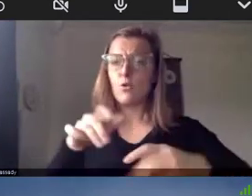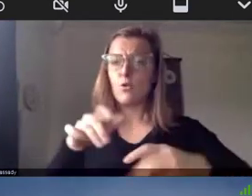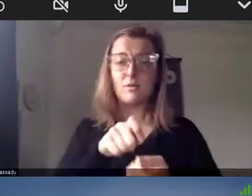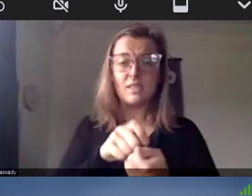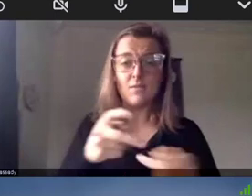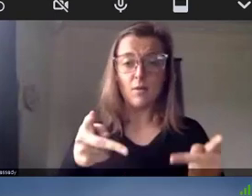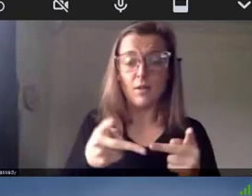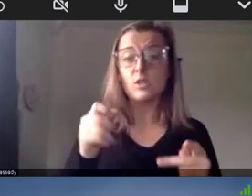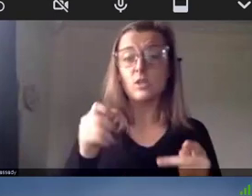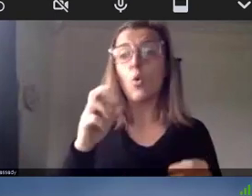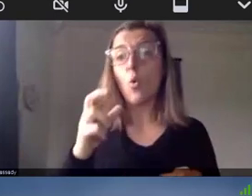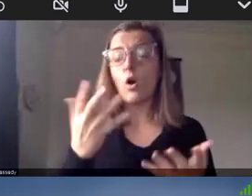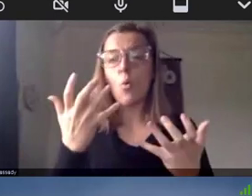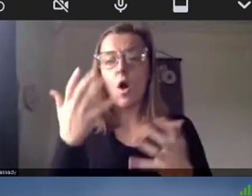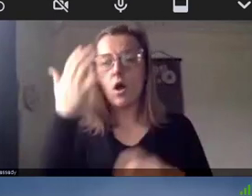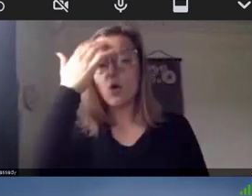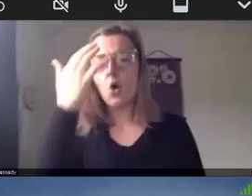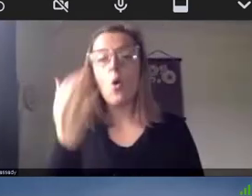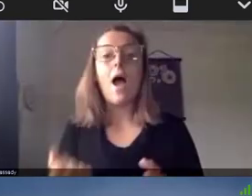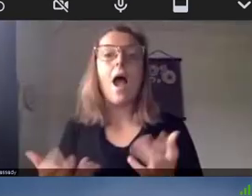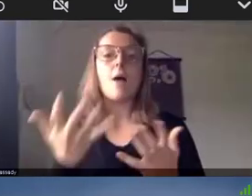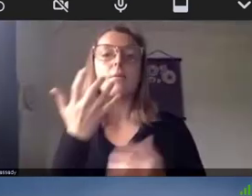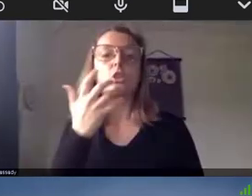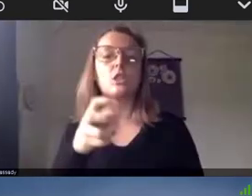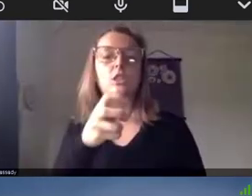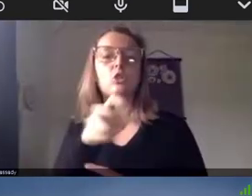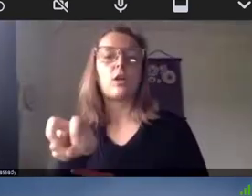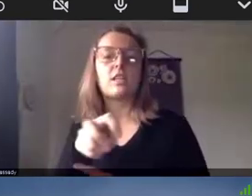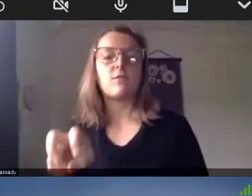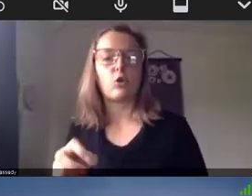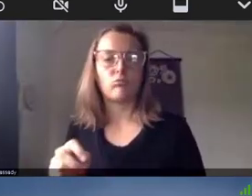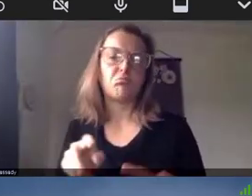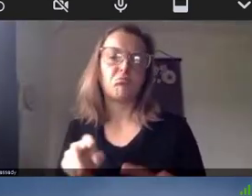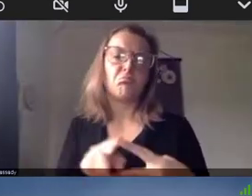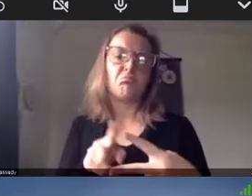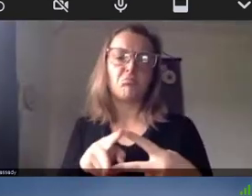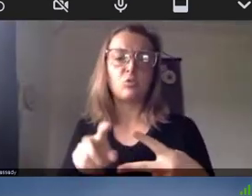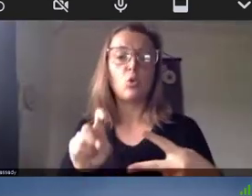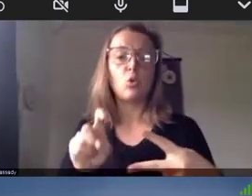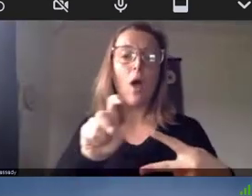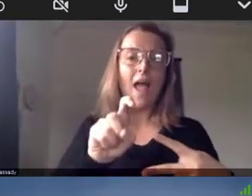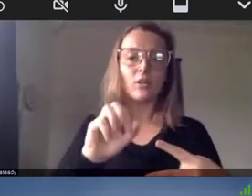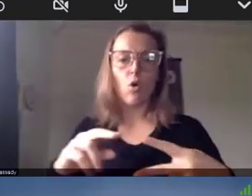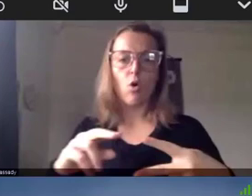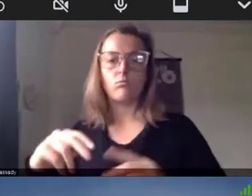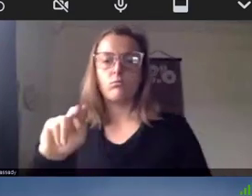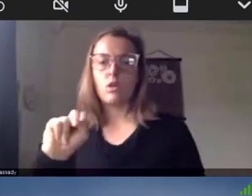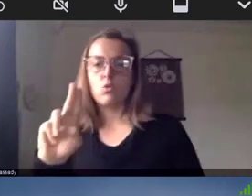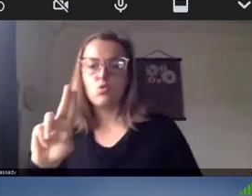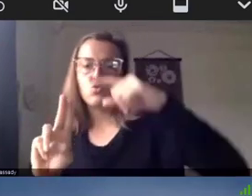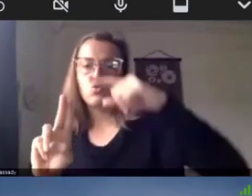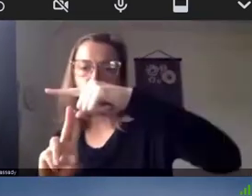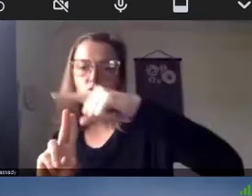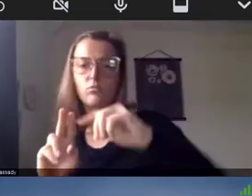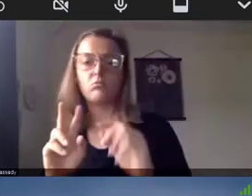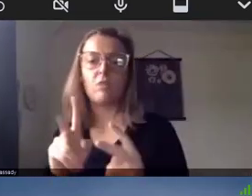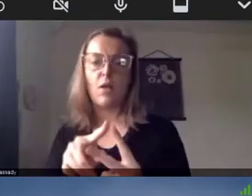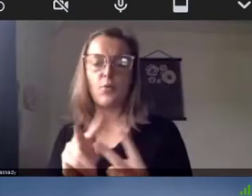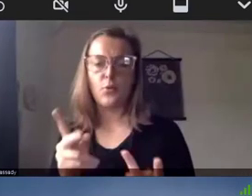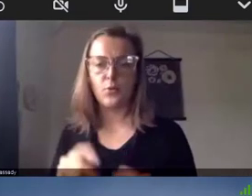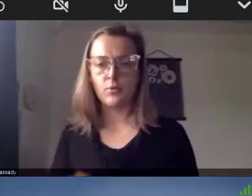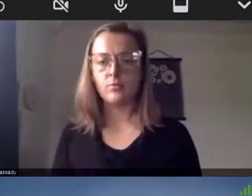plate. We can do this also if we have a constant heat flux instead of a constant surface temperature.